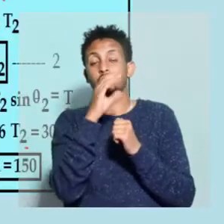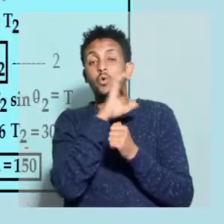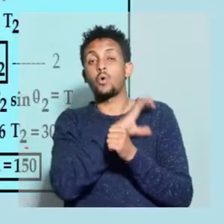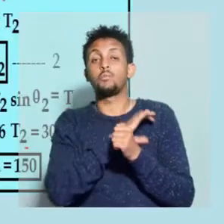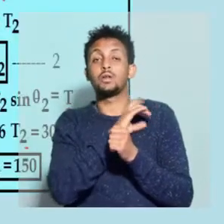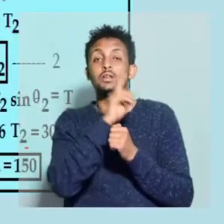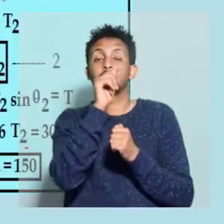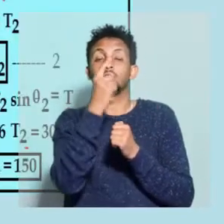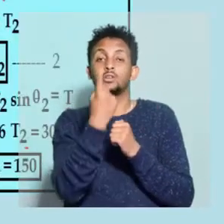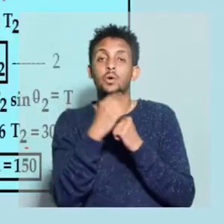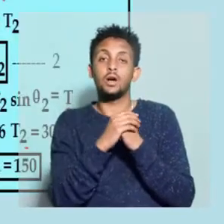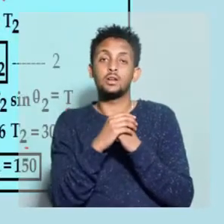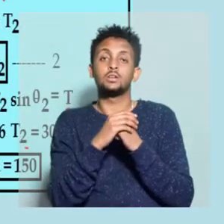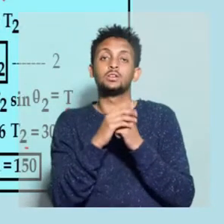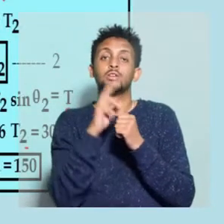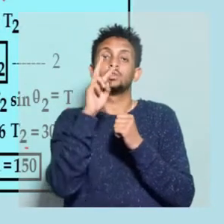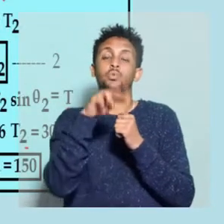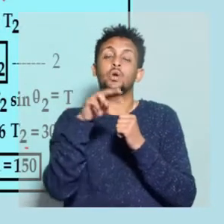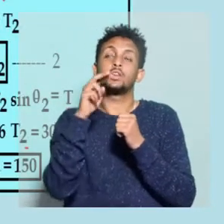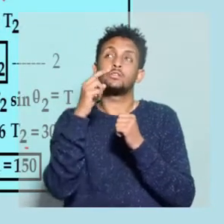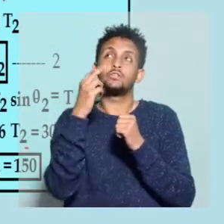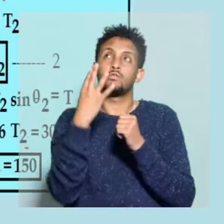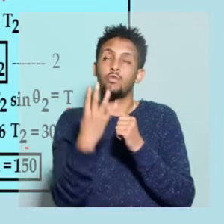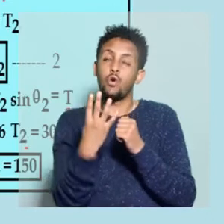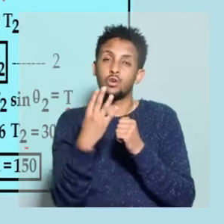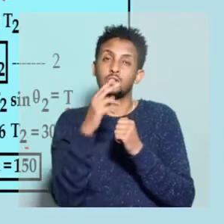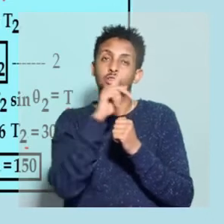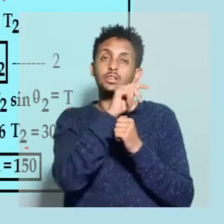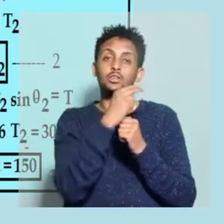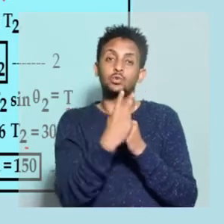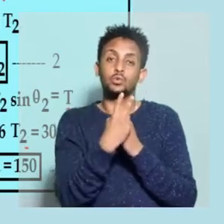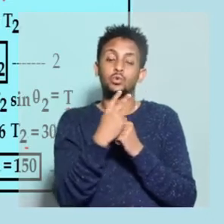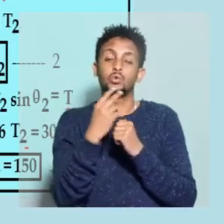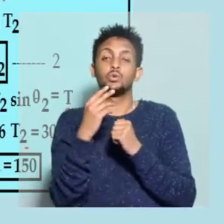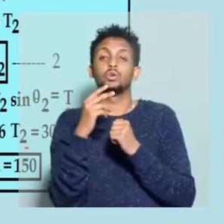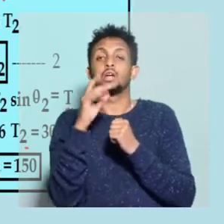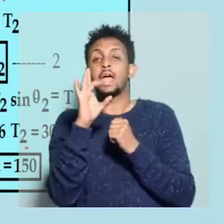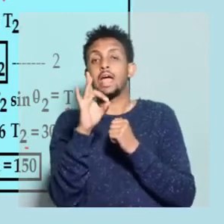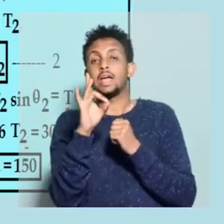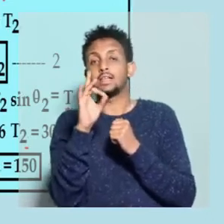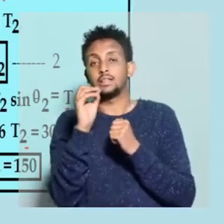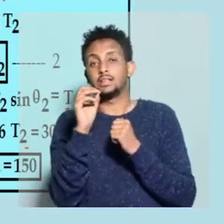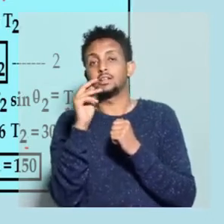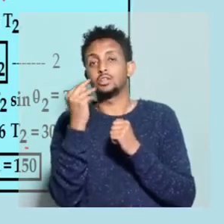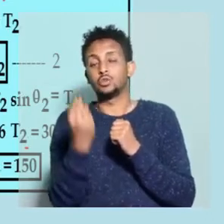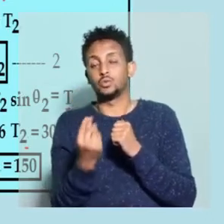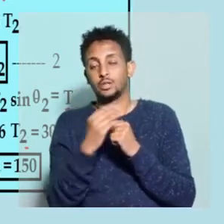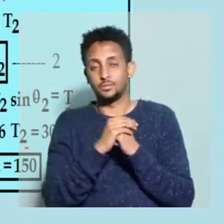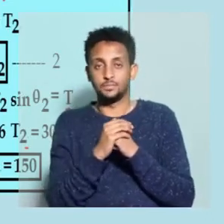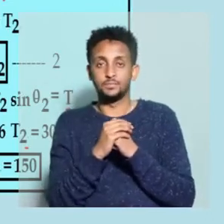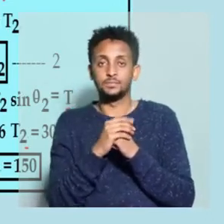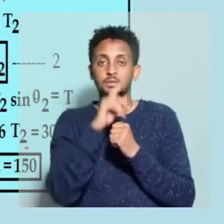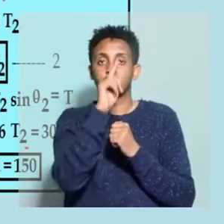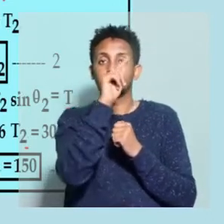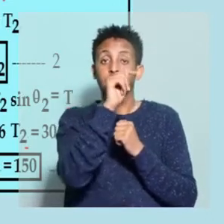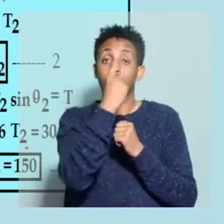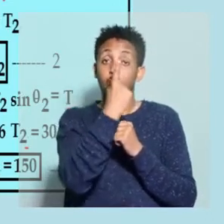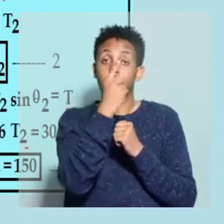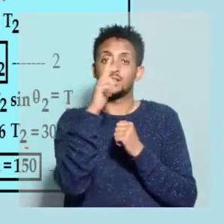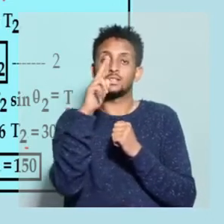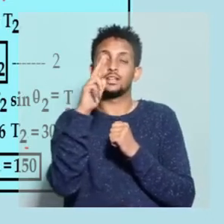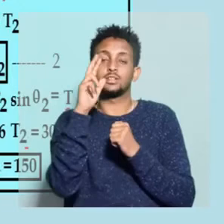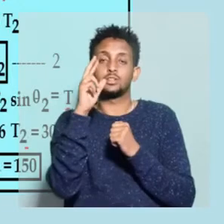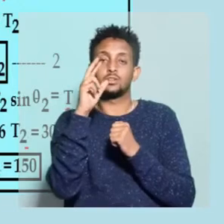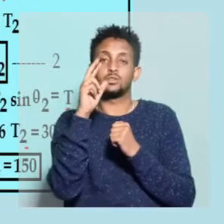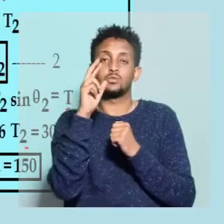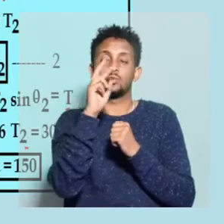components T1 to be 24 Newton and T2 to be 18 Newton. Okay, T1 is